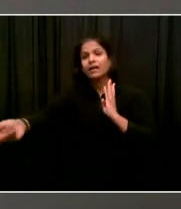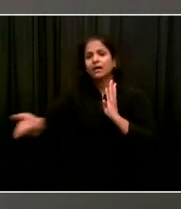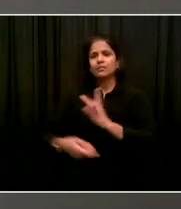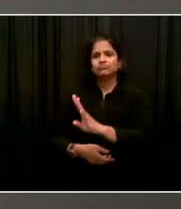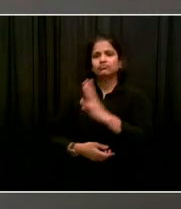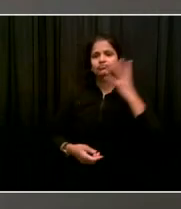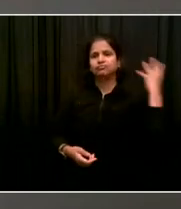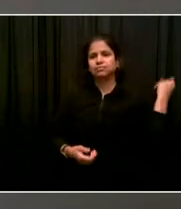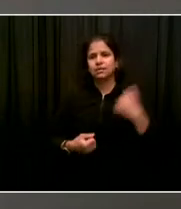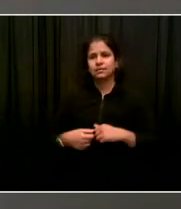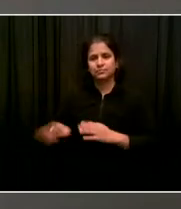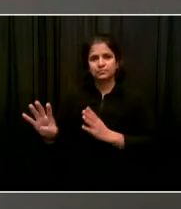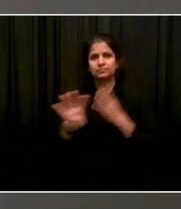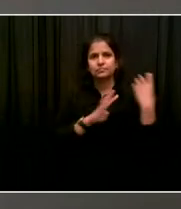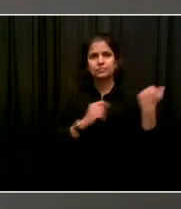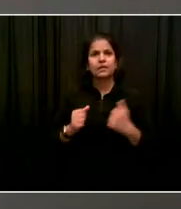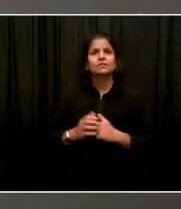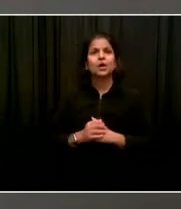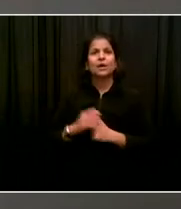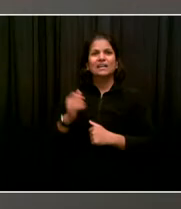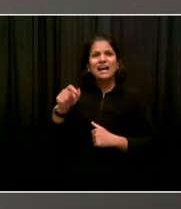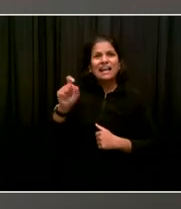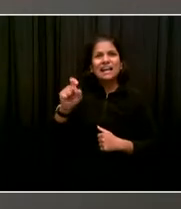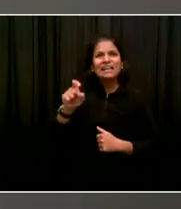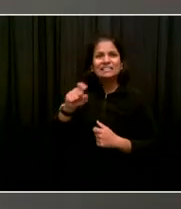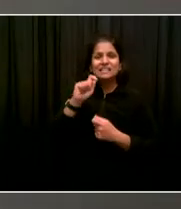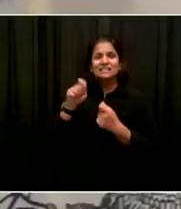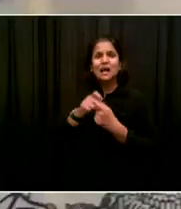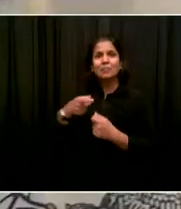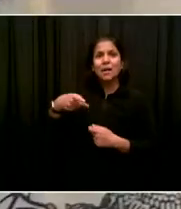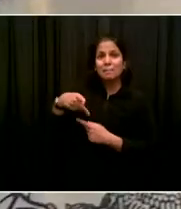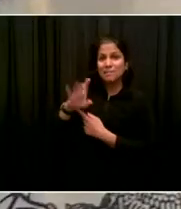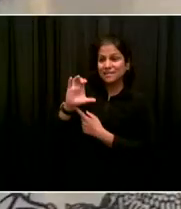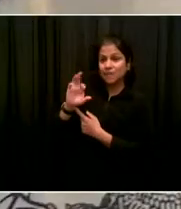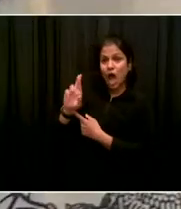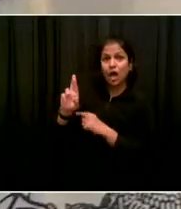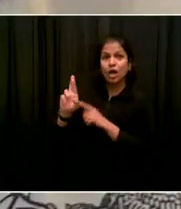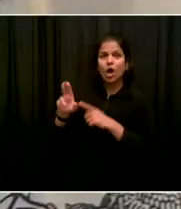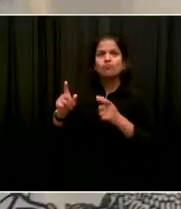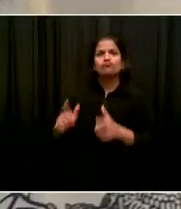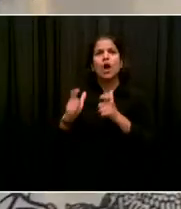get that PCR. Thank you, sir. Thank you. Go ahead, Nolan.